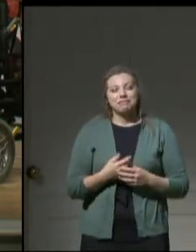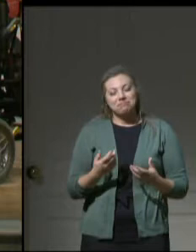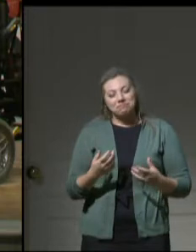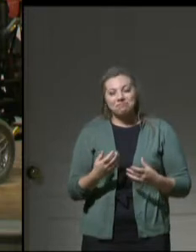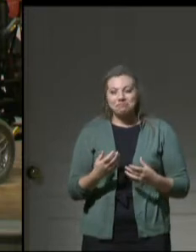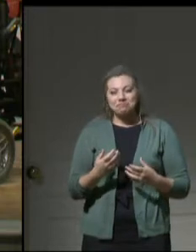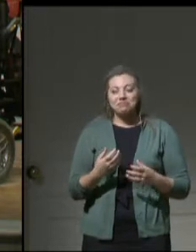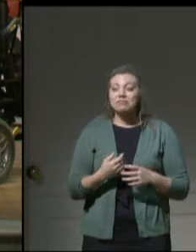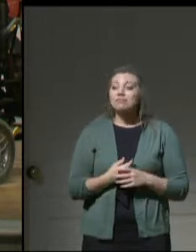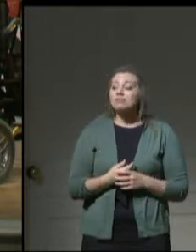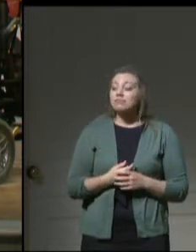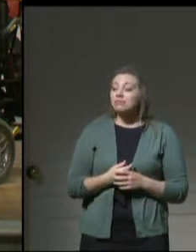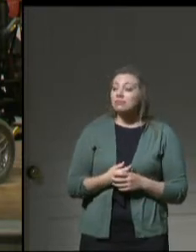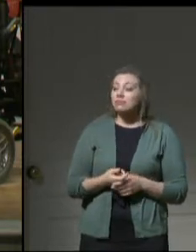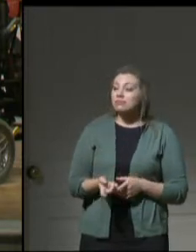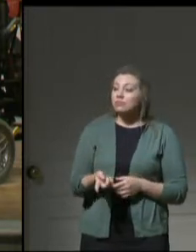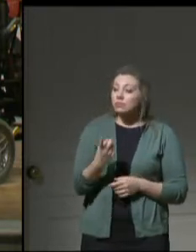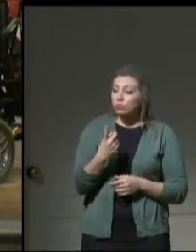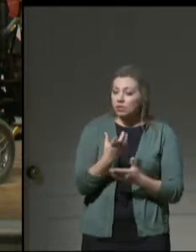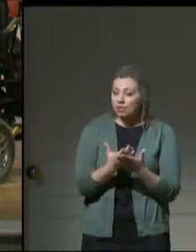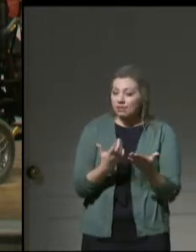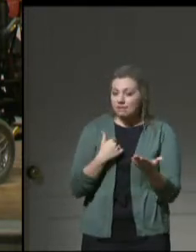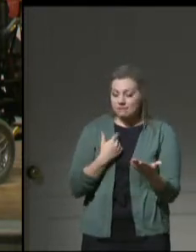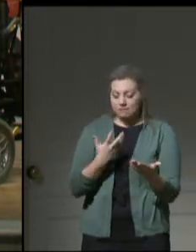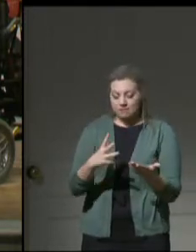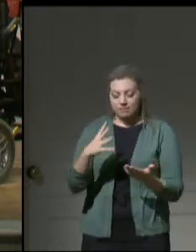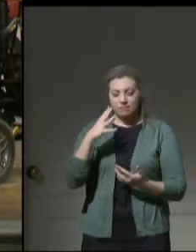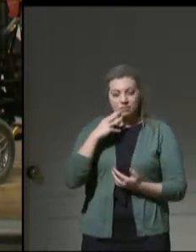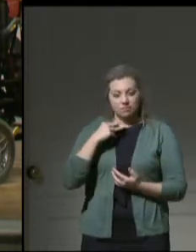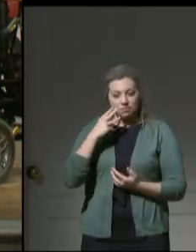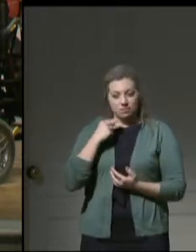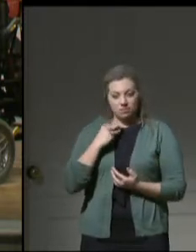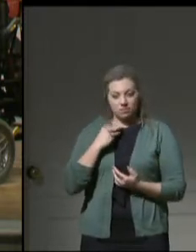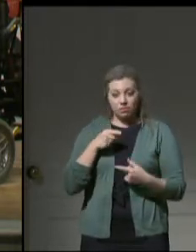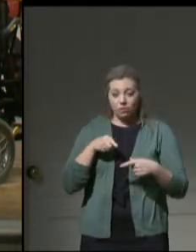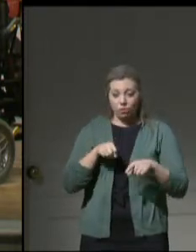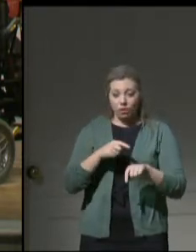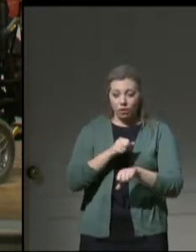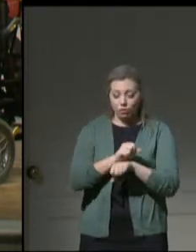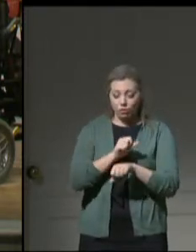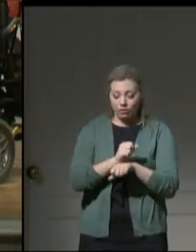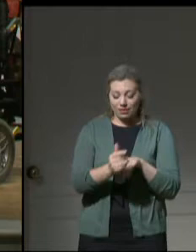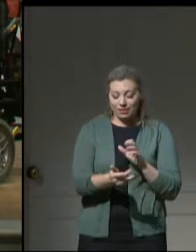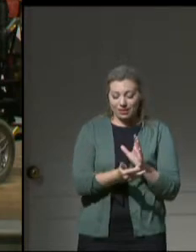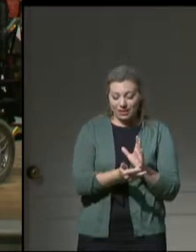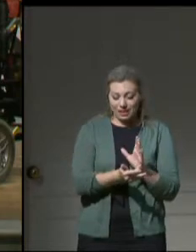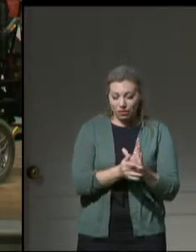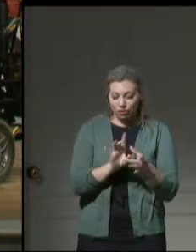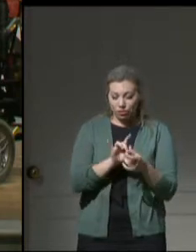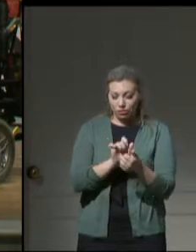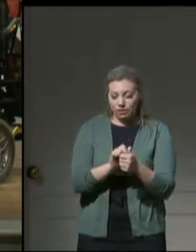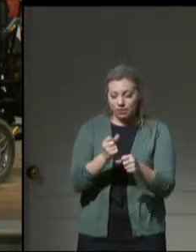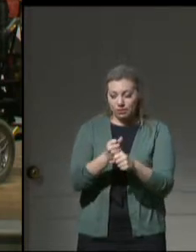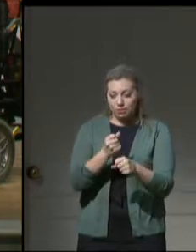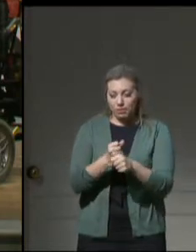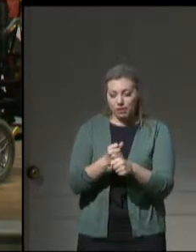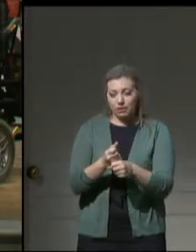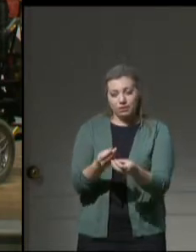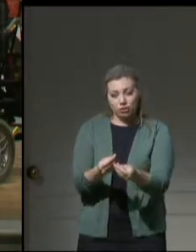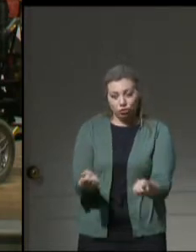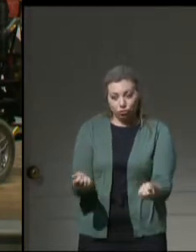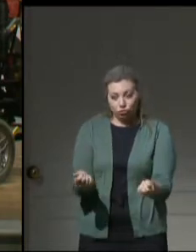I guess one of the things that I've experienced when working with technology in terms of creating a solution is